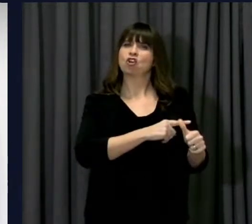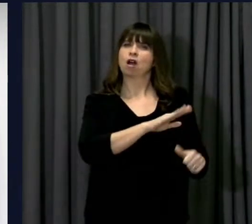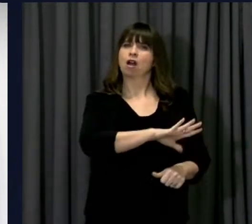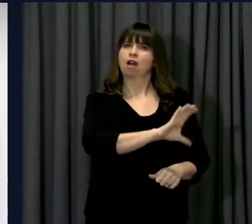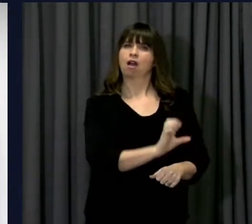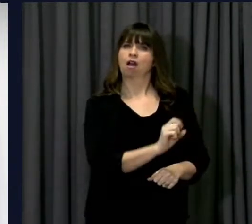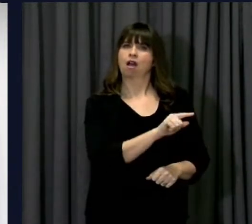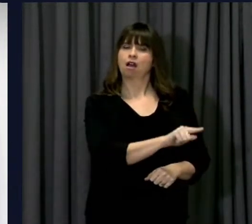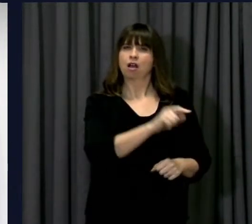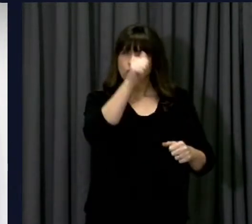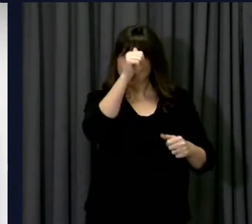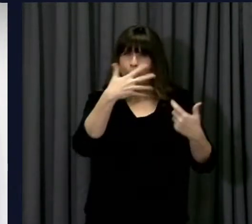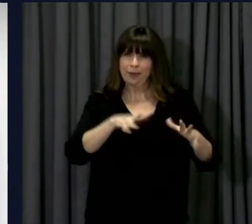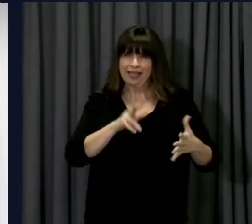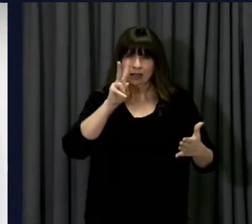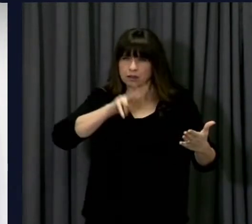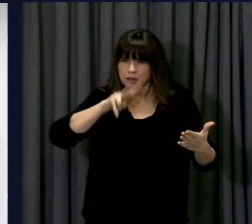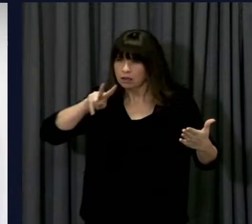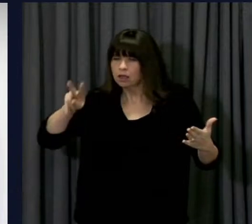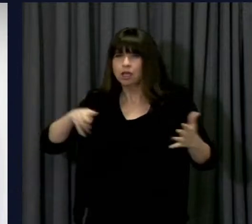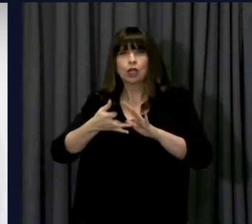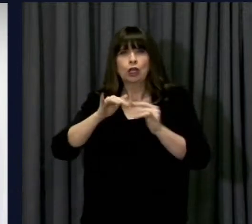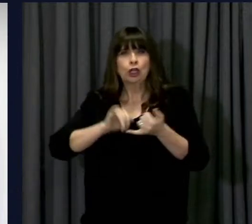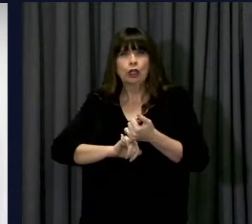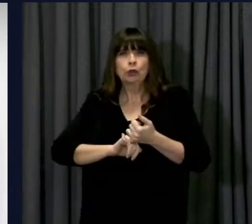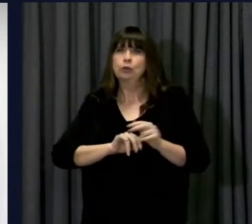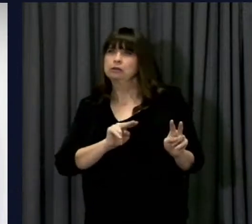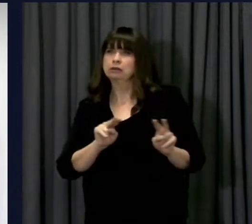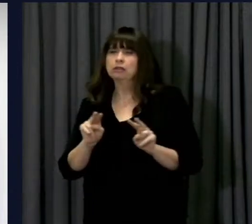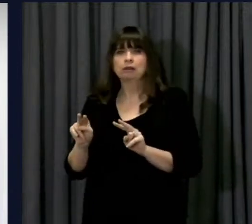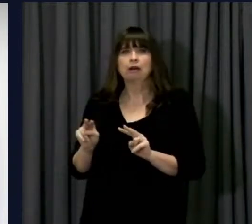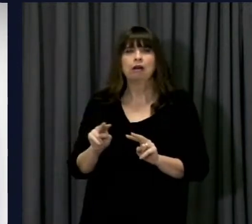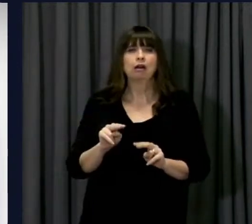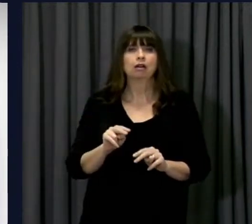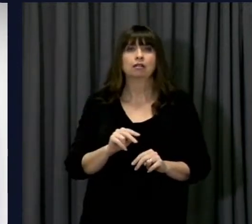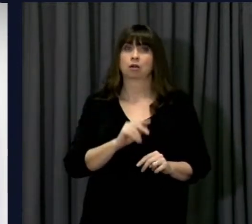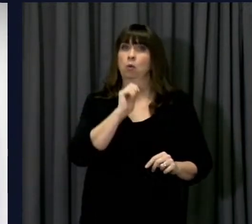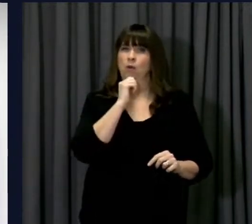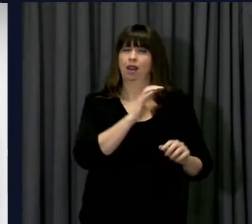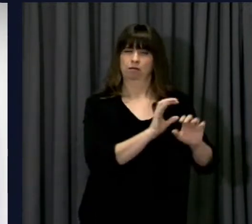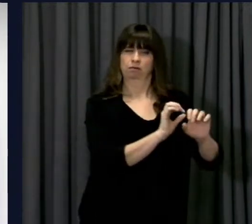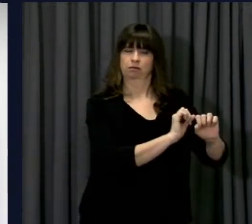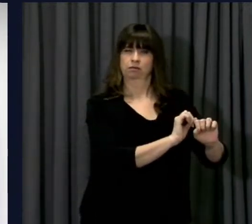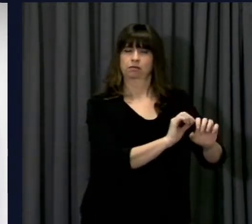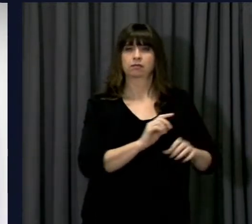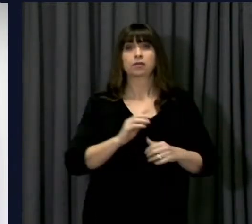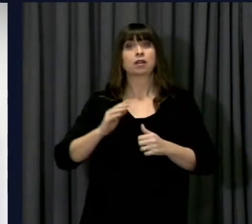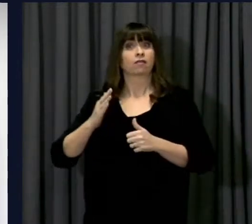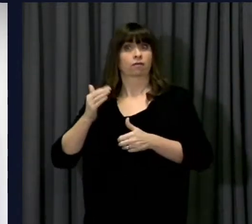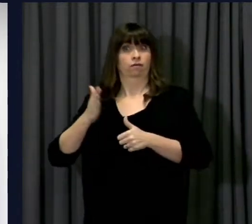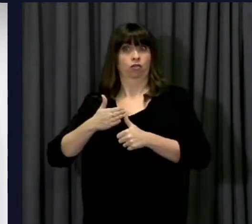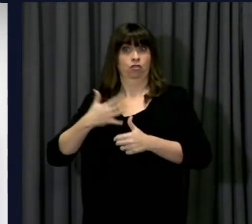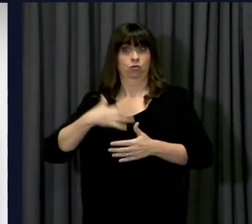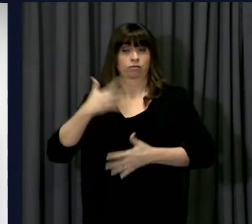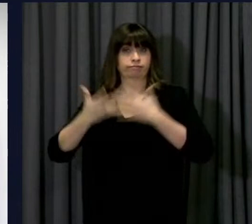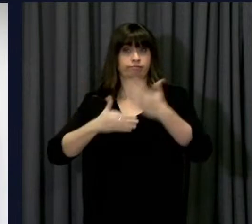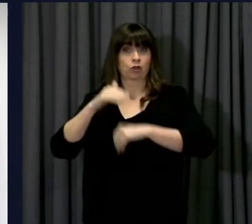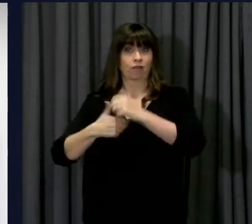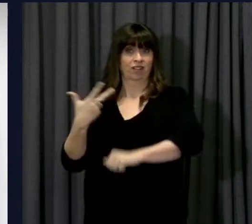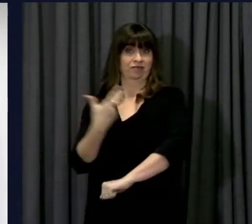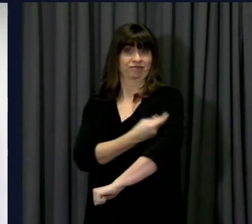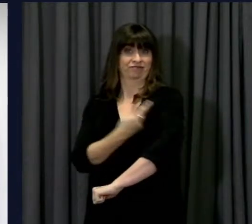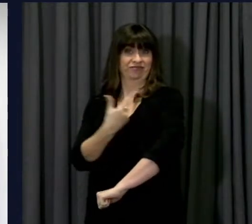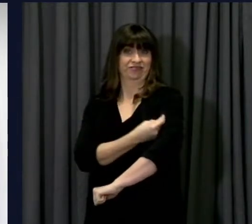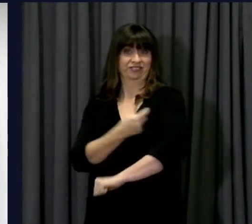much over the last few days. I do though want to start by saying a few words about vaccination. Our